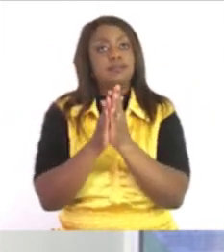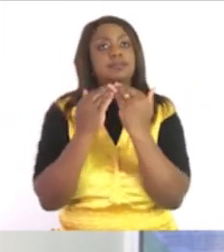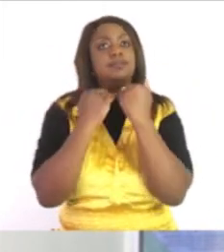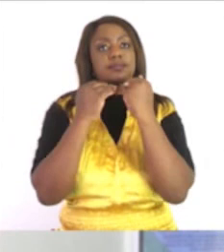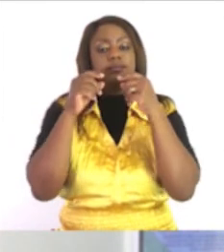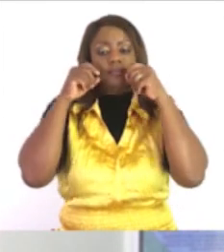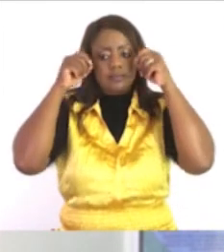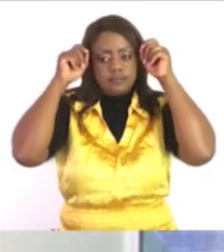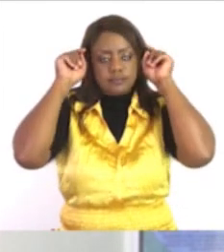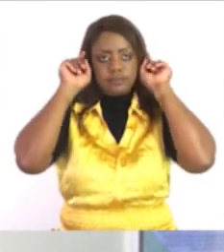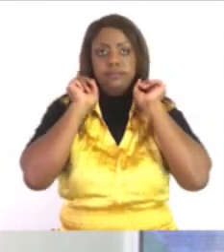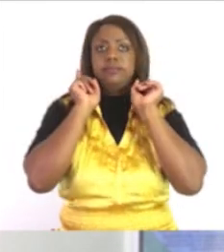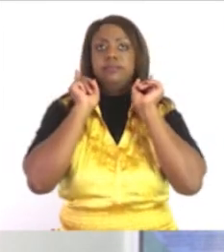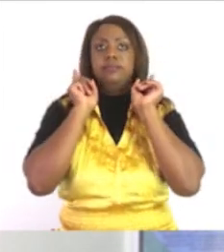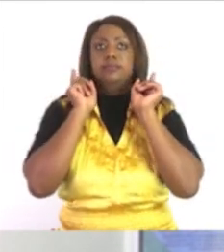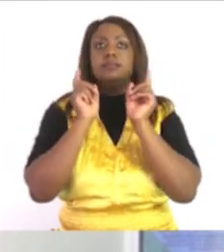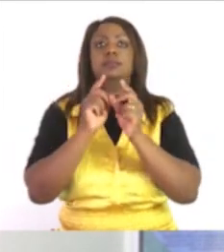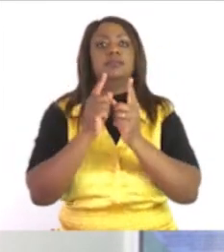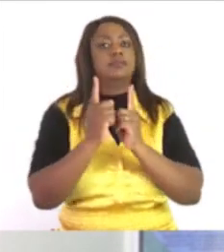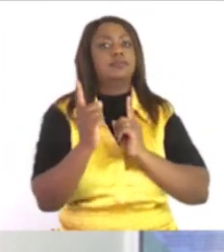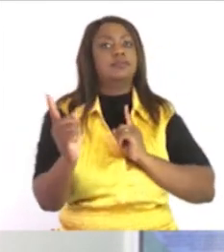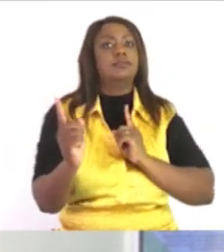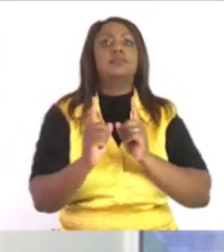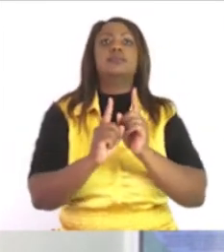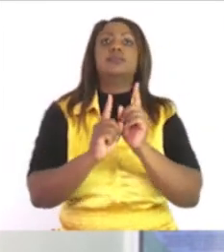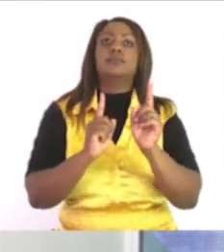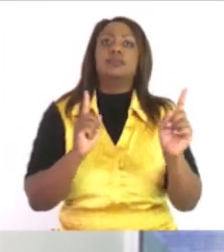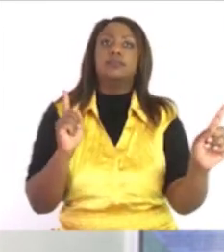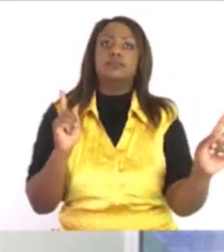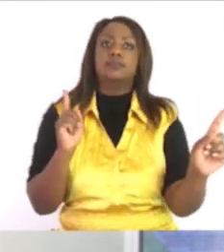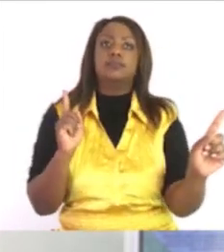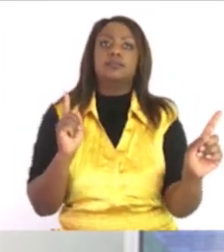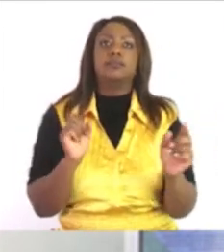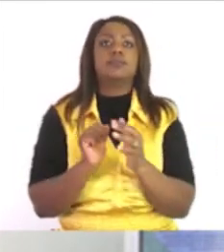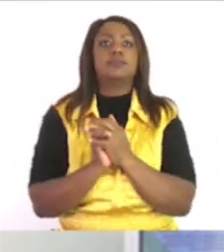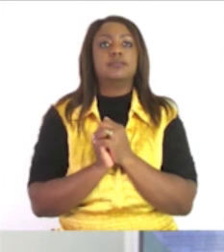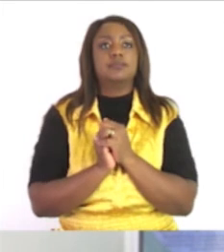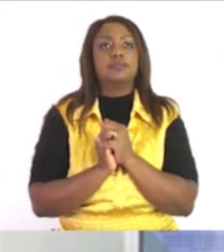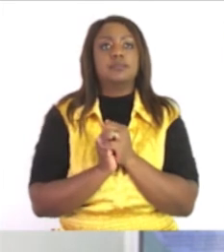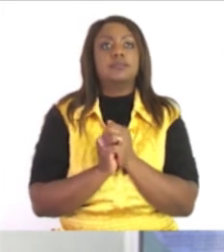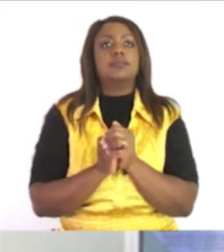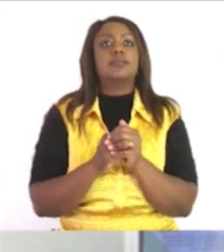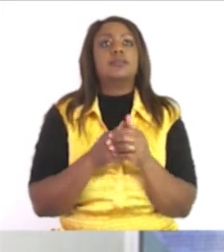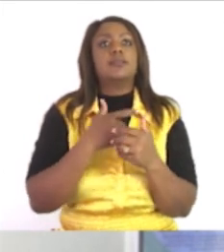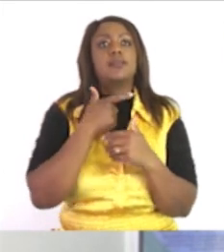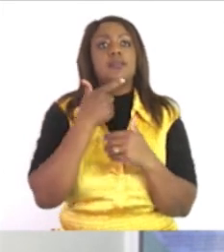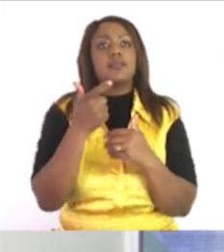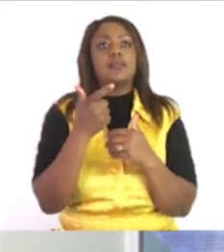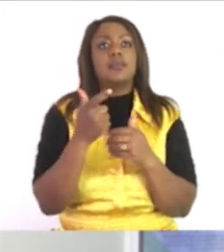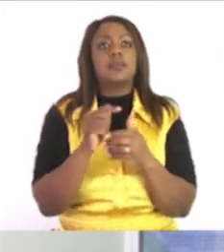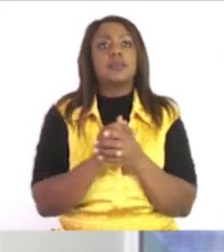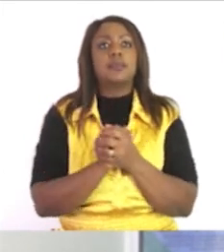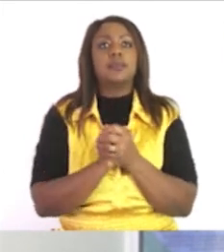a mask. And remember, if you go out in public, keep your social distancing. 1